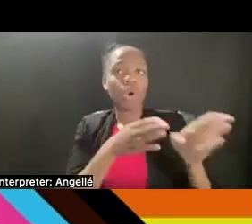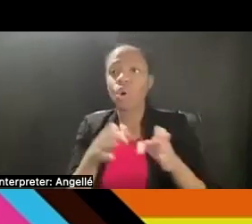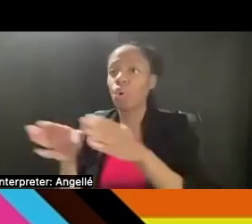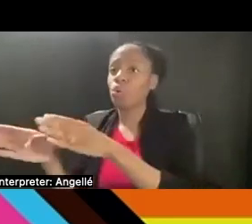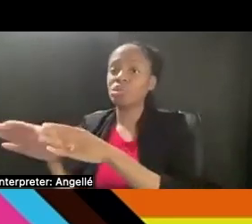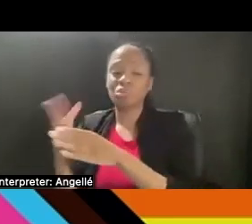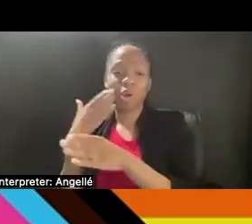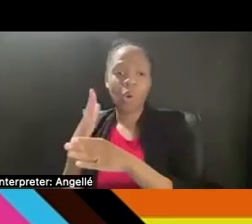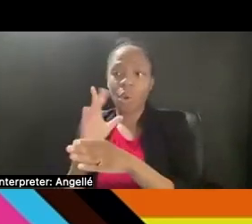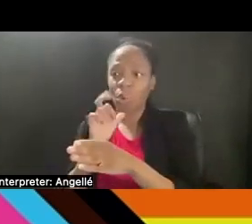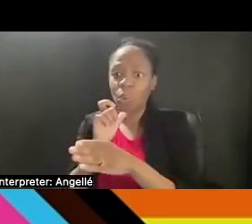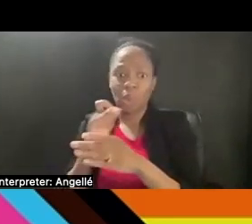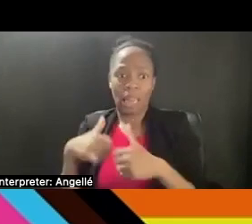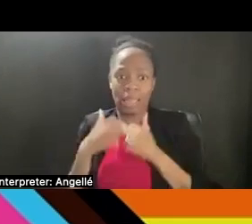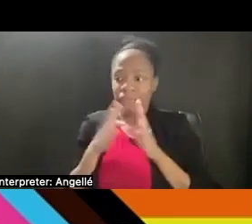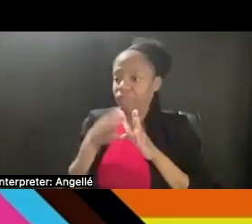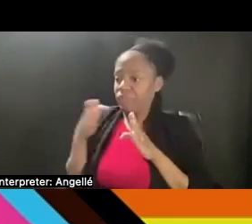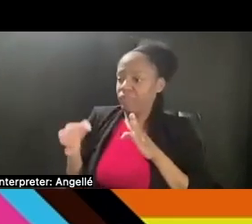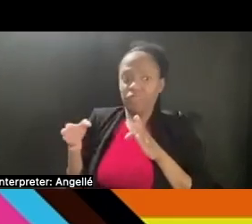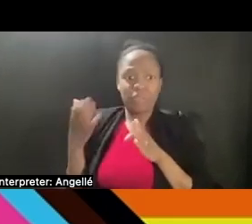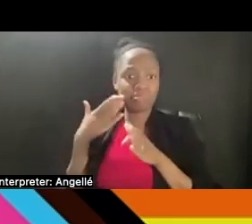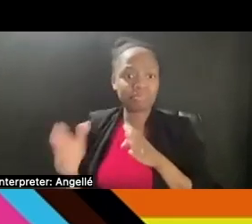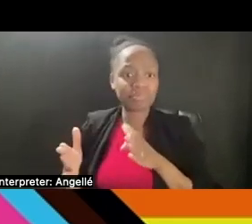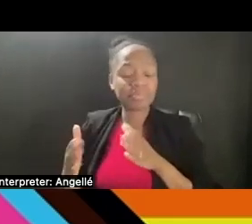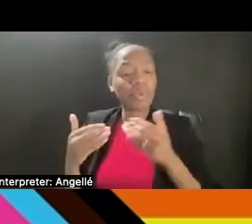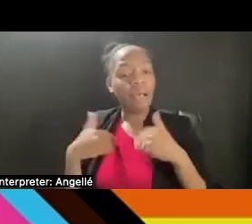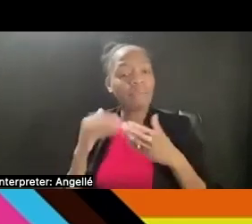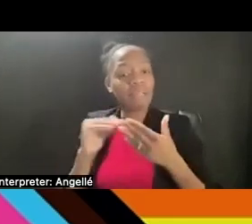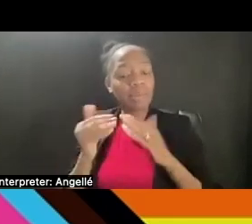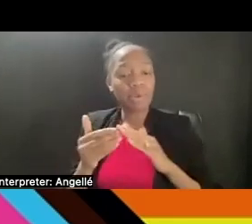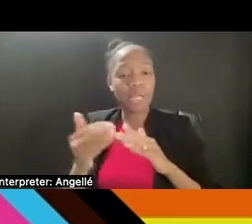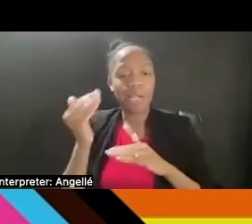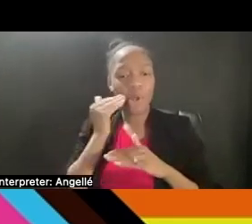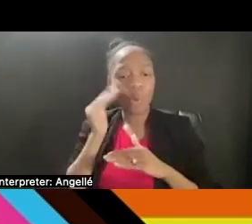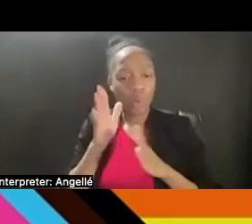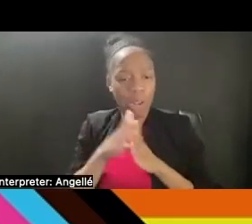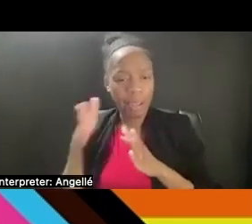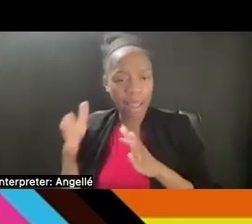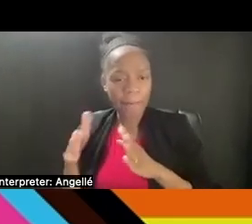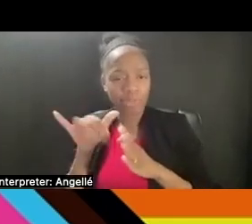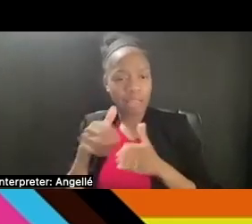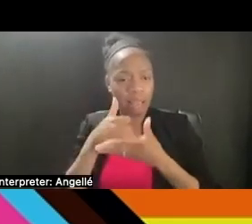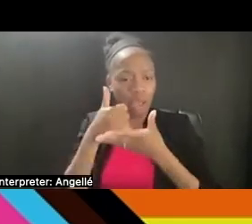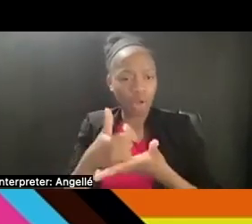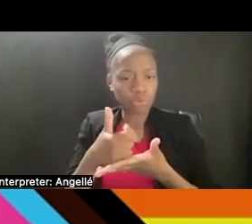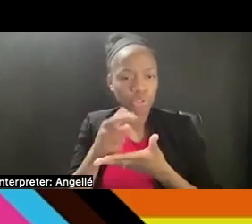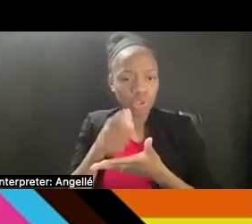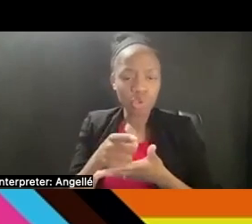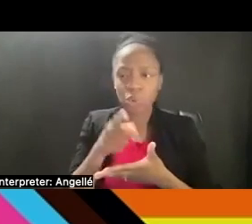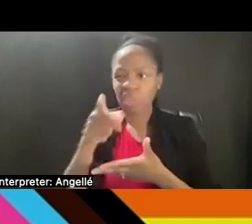And so having a community and getting to know your neighbors so that they can help you and you can help